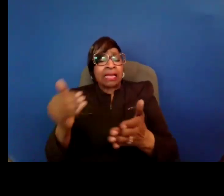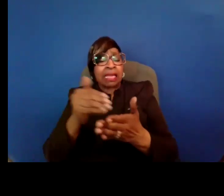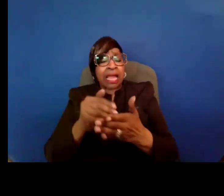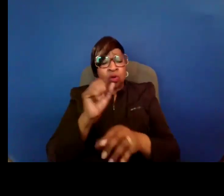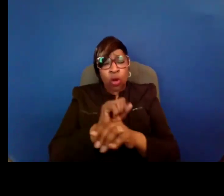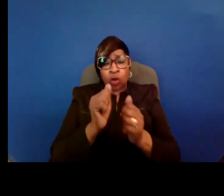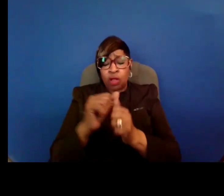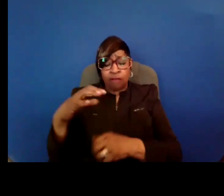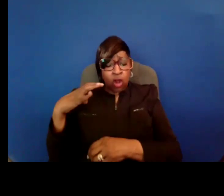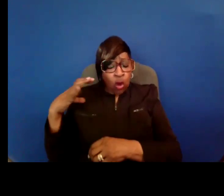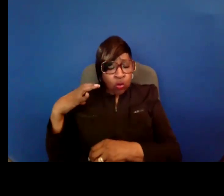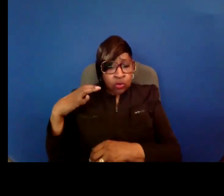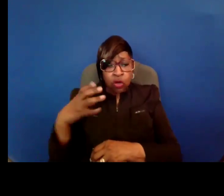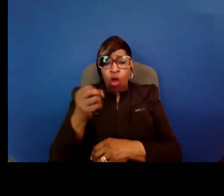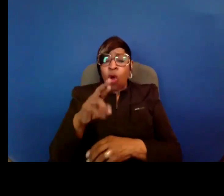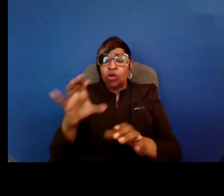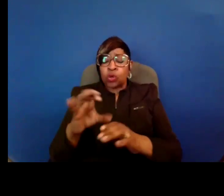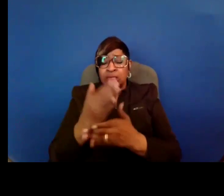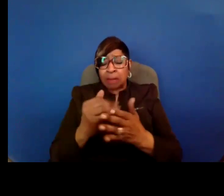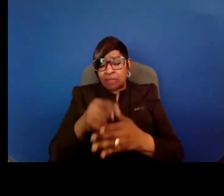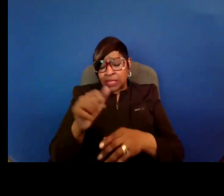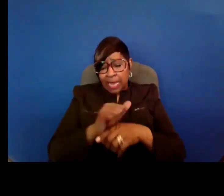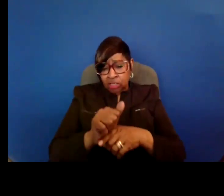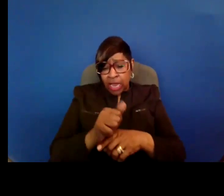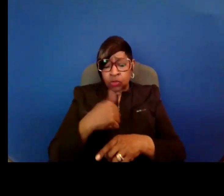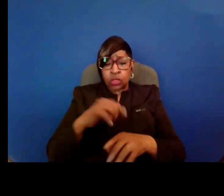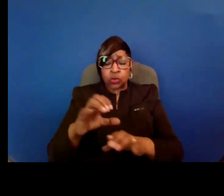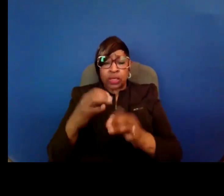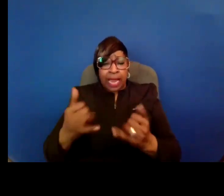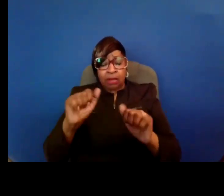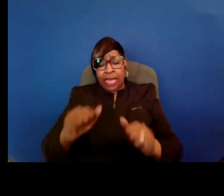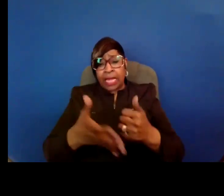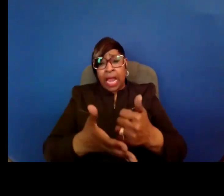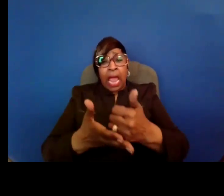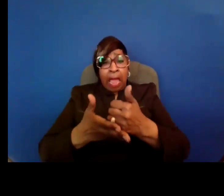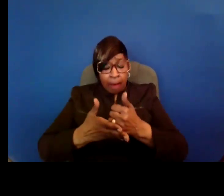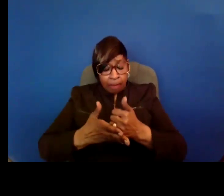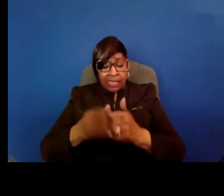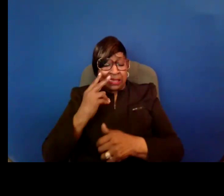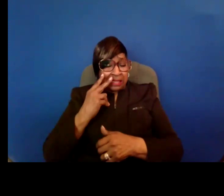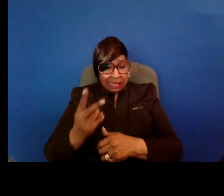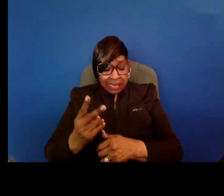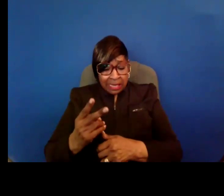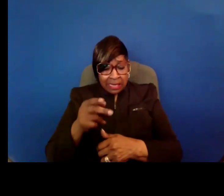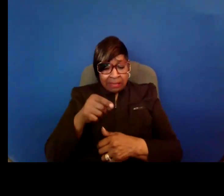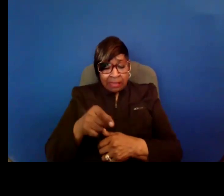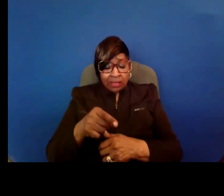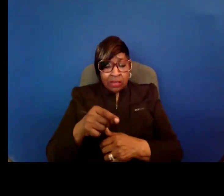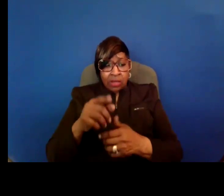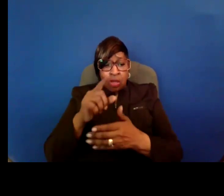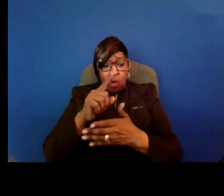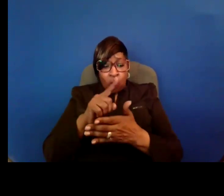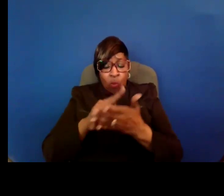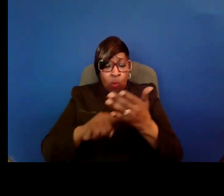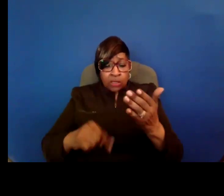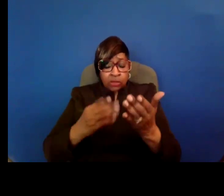a coach or doing some of these exercises that we're doing right now can help us to see the through line. Like, what is the through line of some of